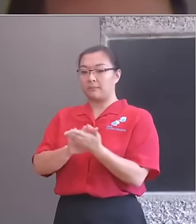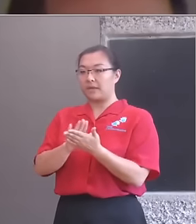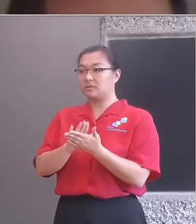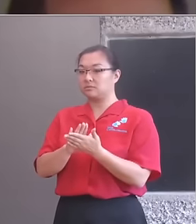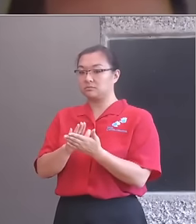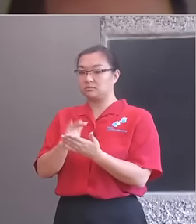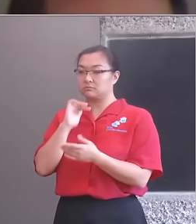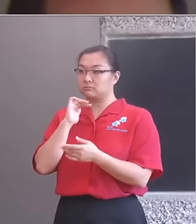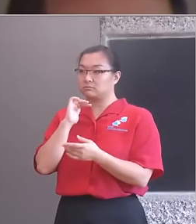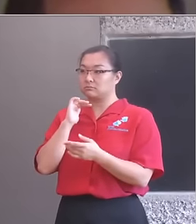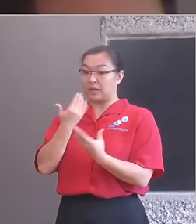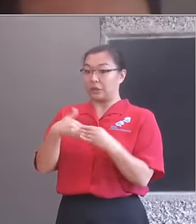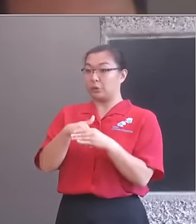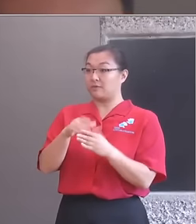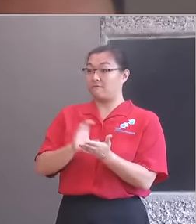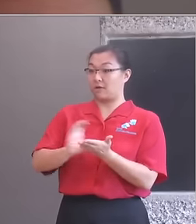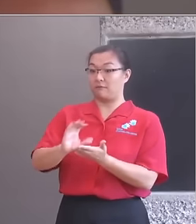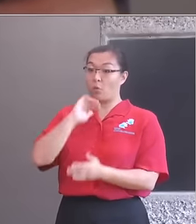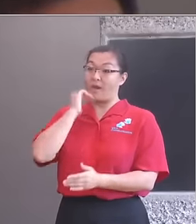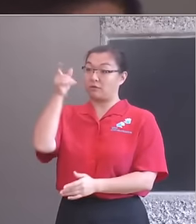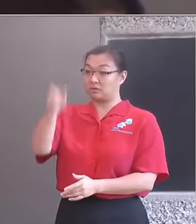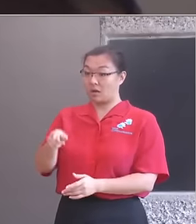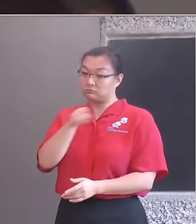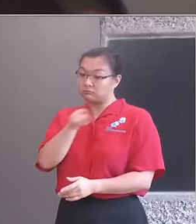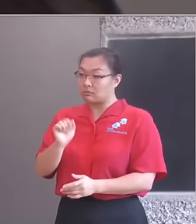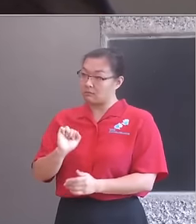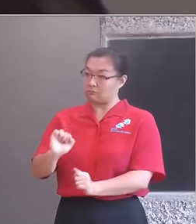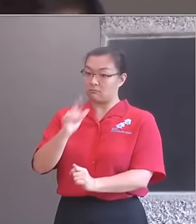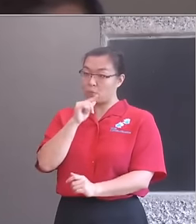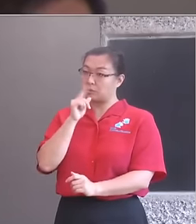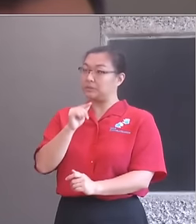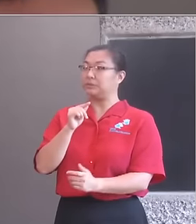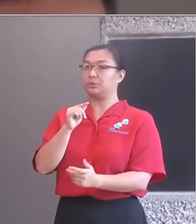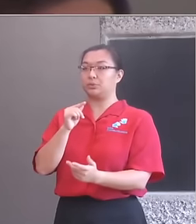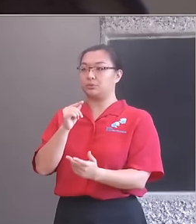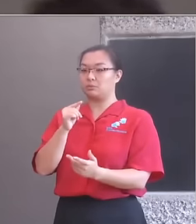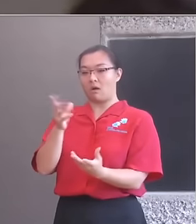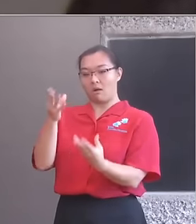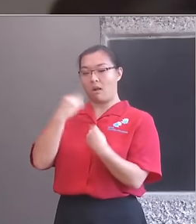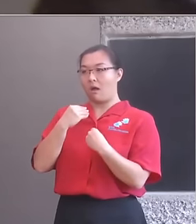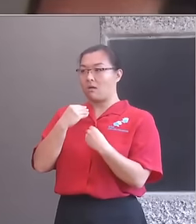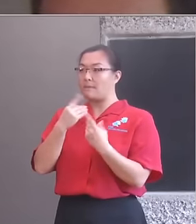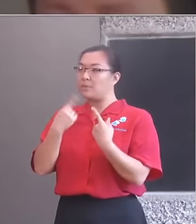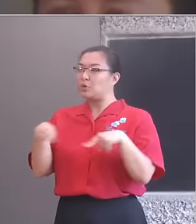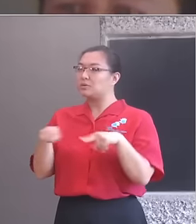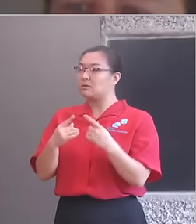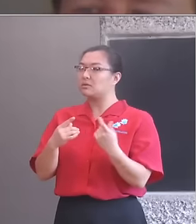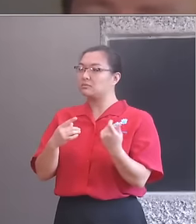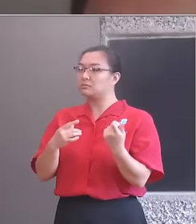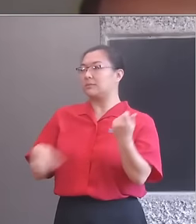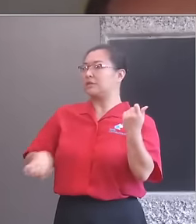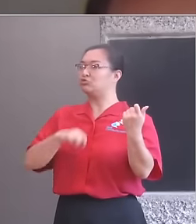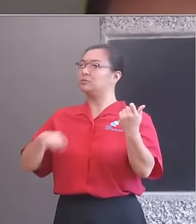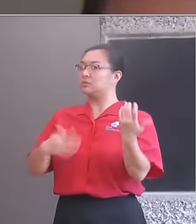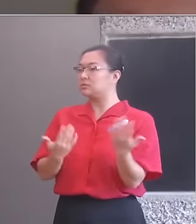child has the chance to learn the musical instrument during their school career through a network of music education hubs